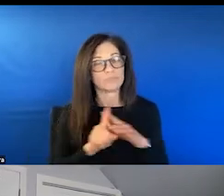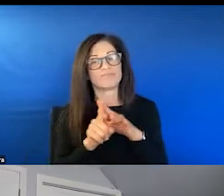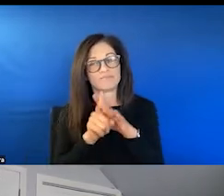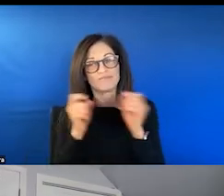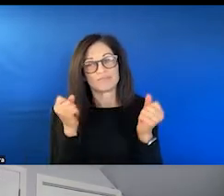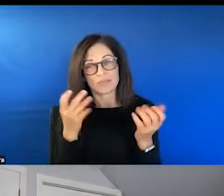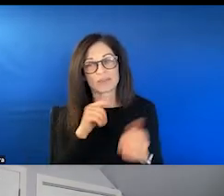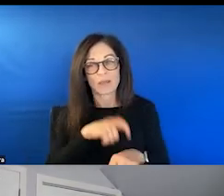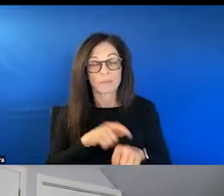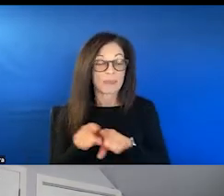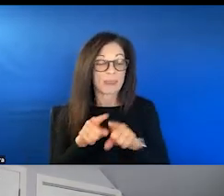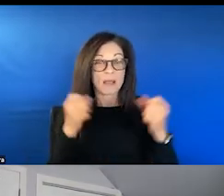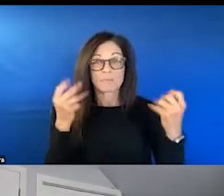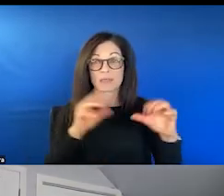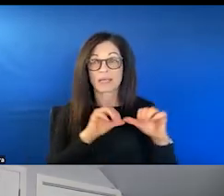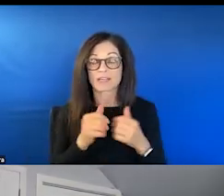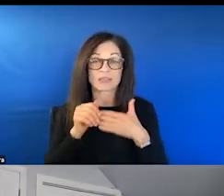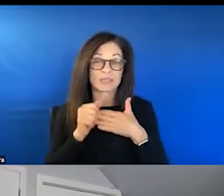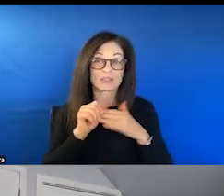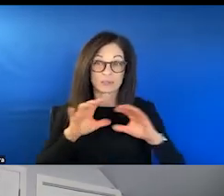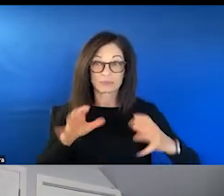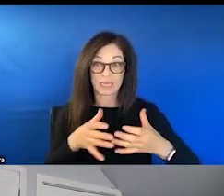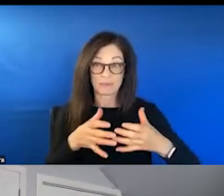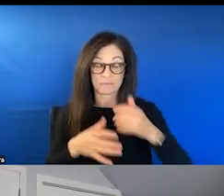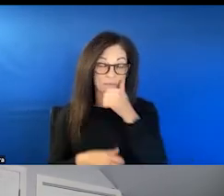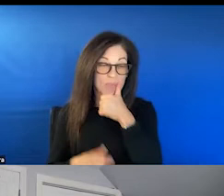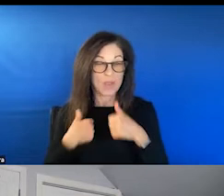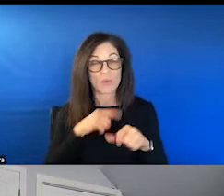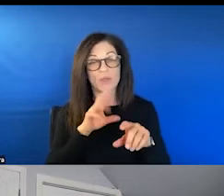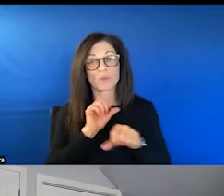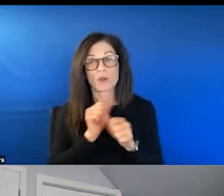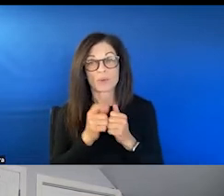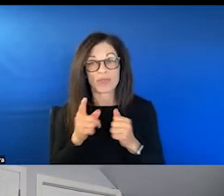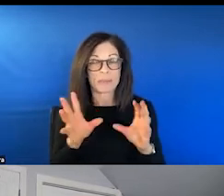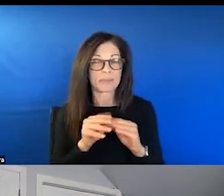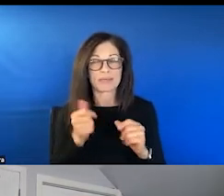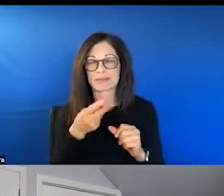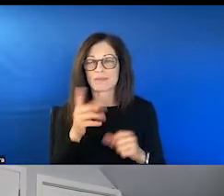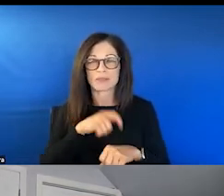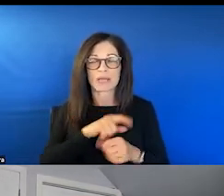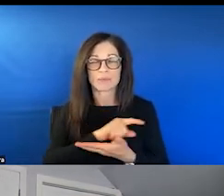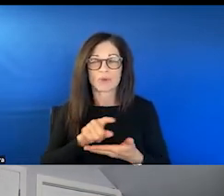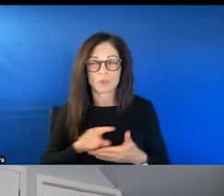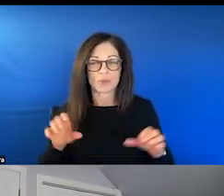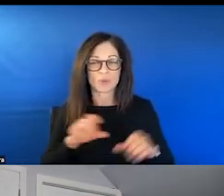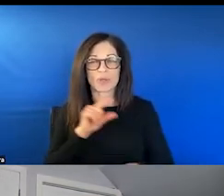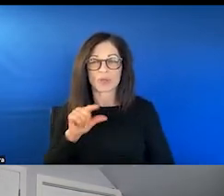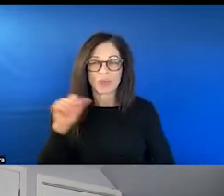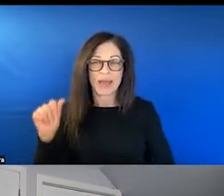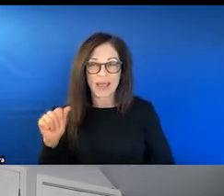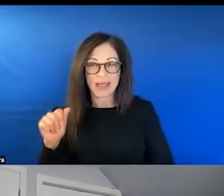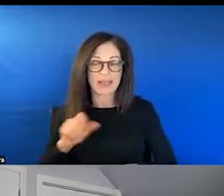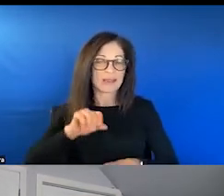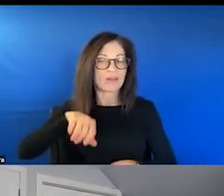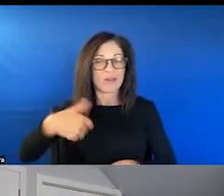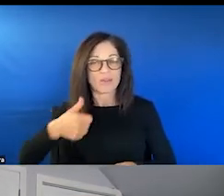also a multi-agency leadership team we work with who meet multiple times per week, conducting quality assurance and other call review